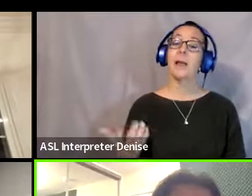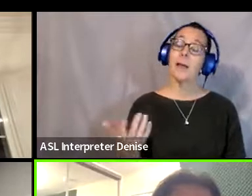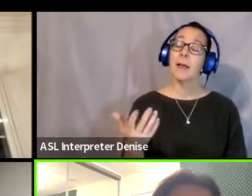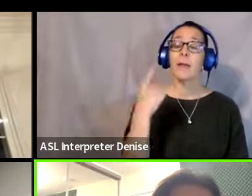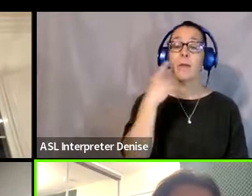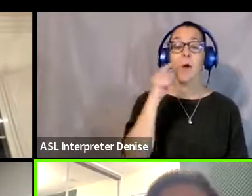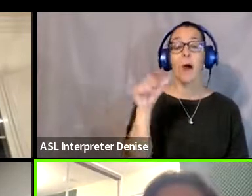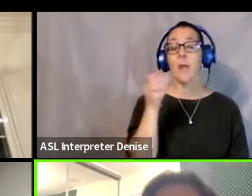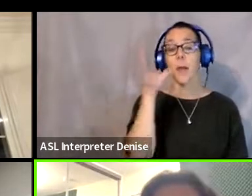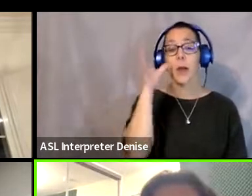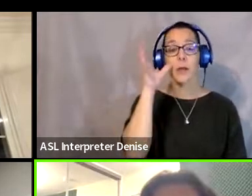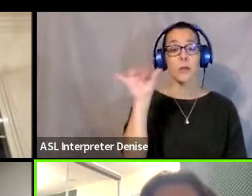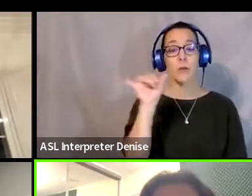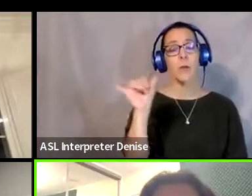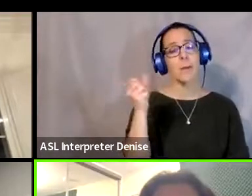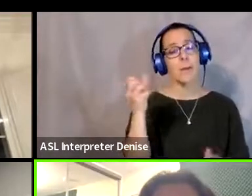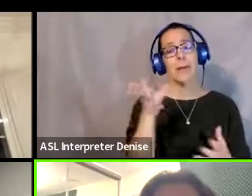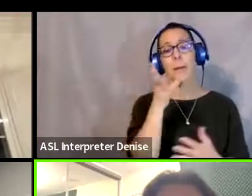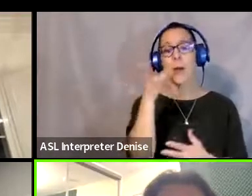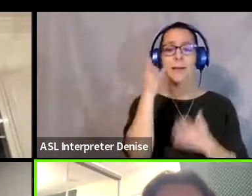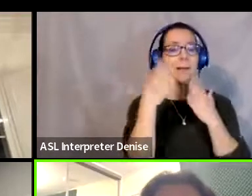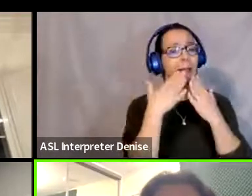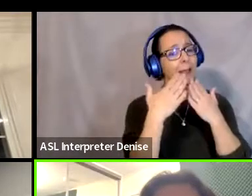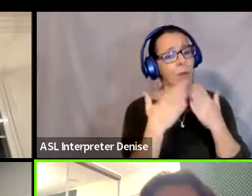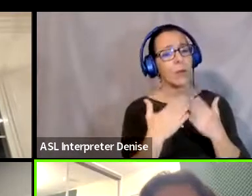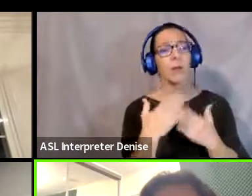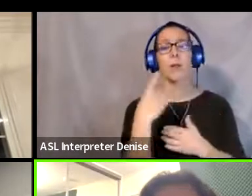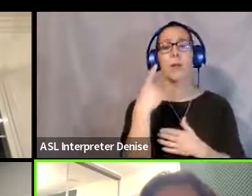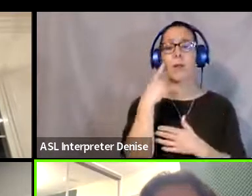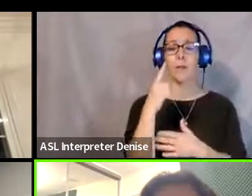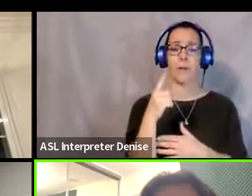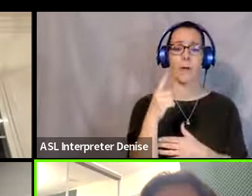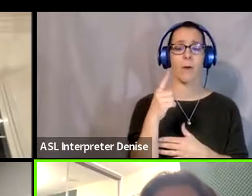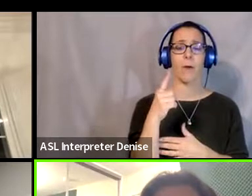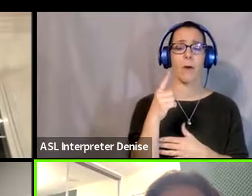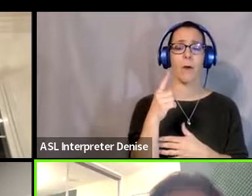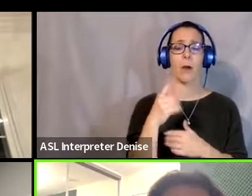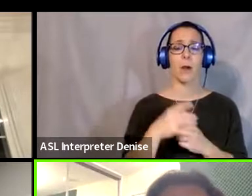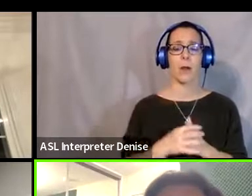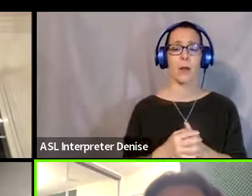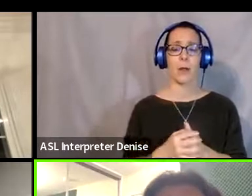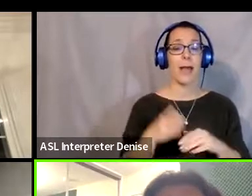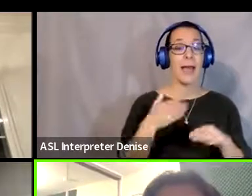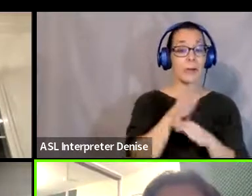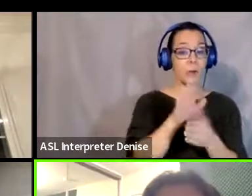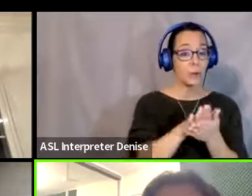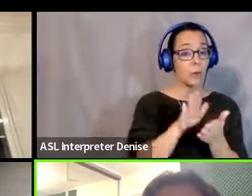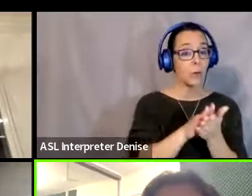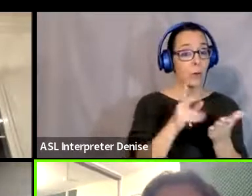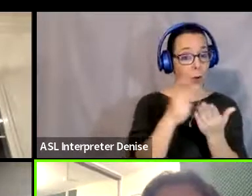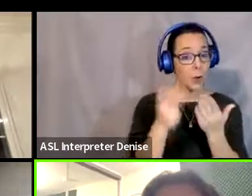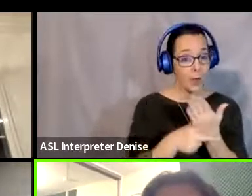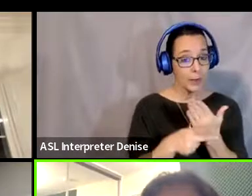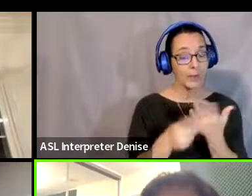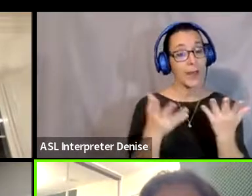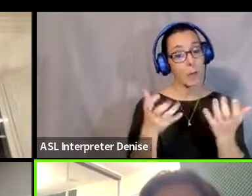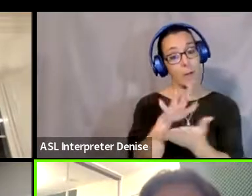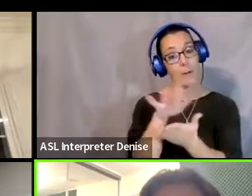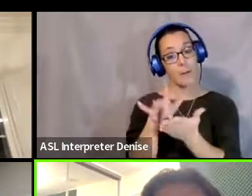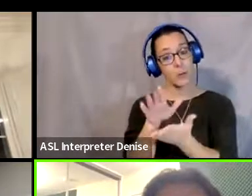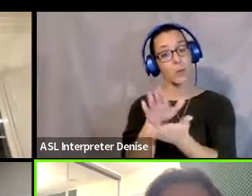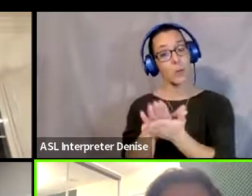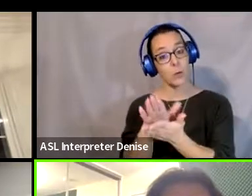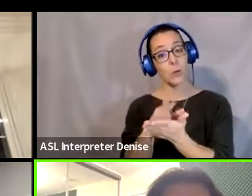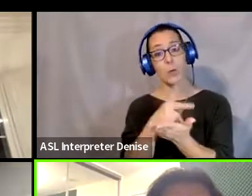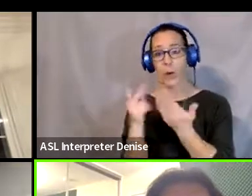many parents are so thankful for your after-time free after-school programs now on the middle school. Thank you so